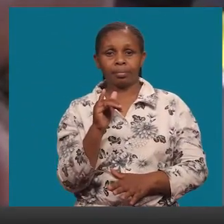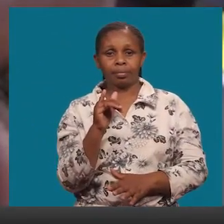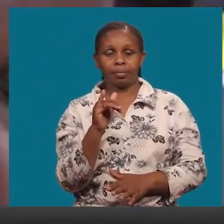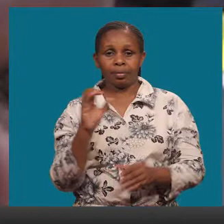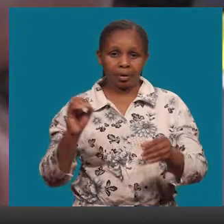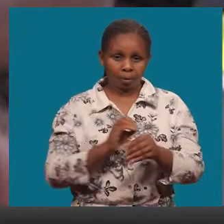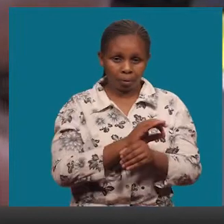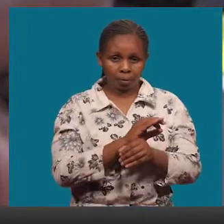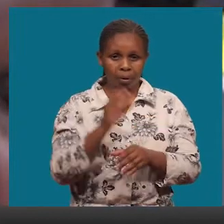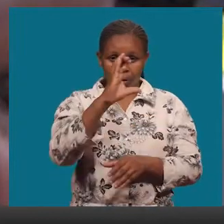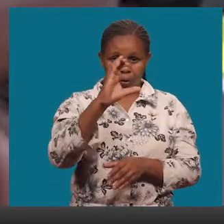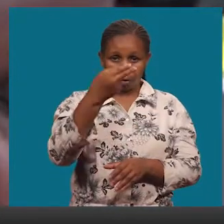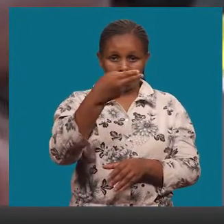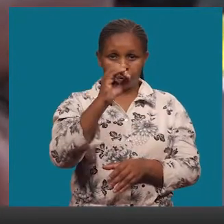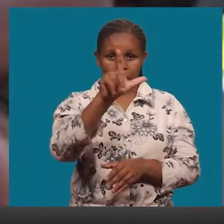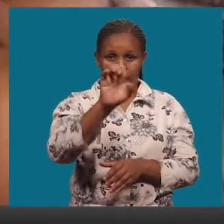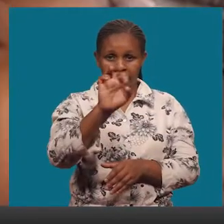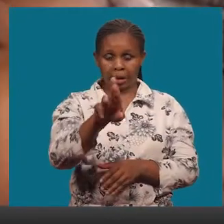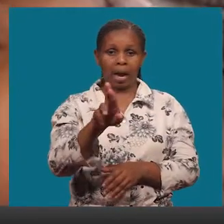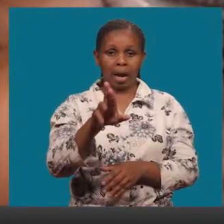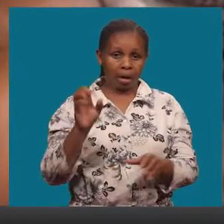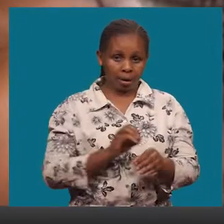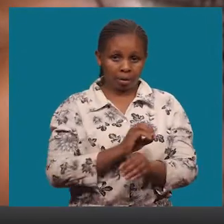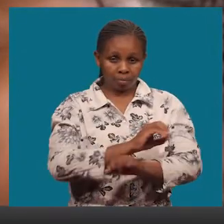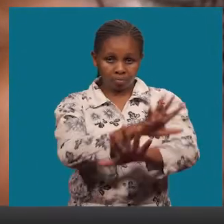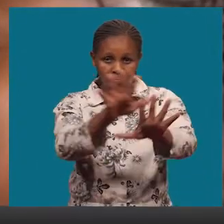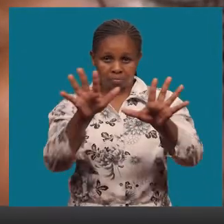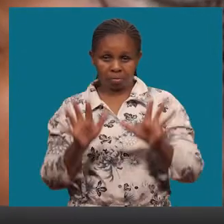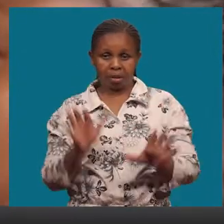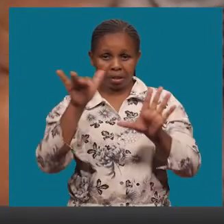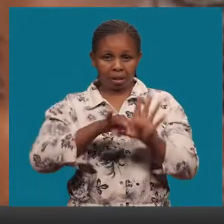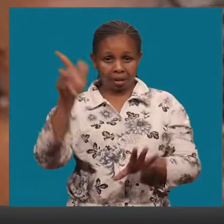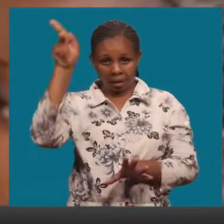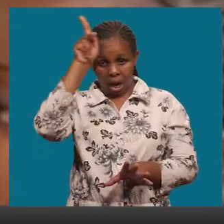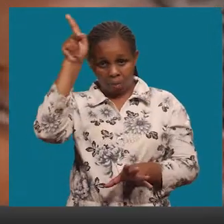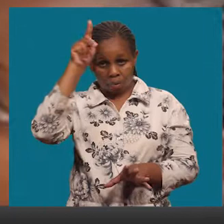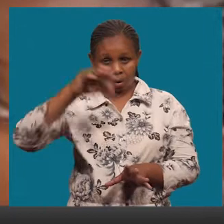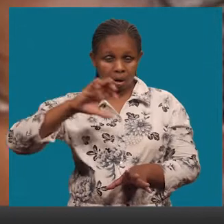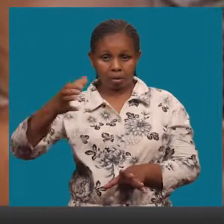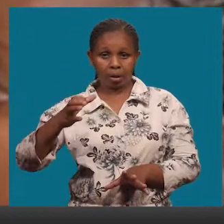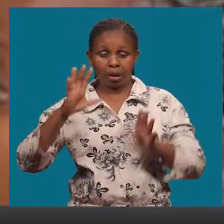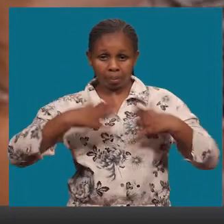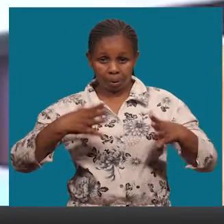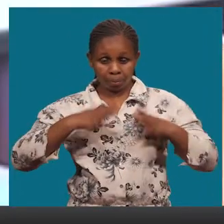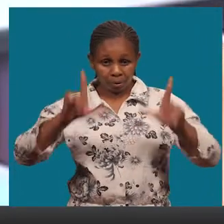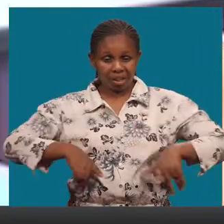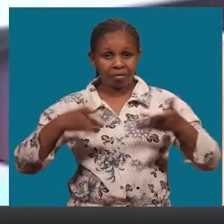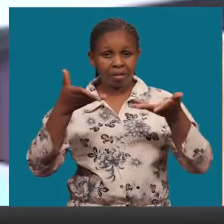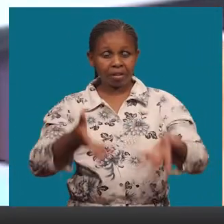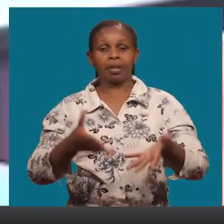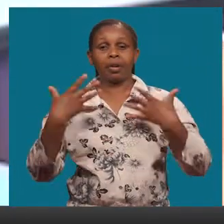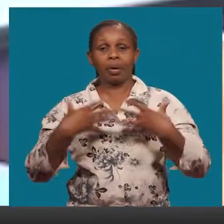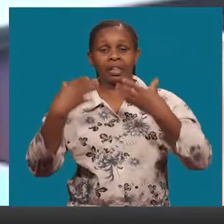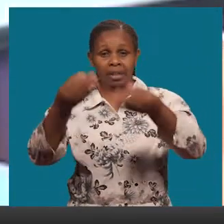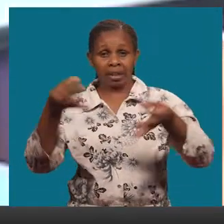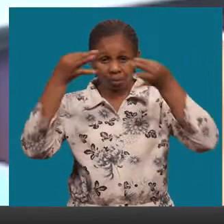a cholera outbreak that happened in Kiambu County, whereby some of our residents here had gone